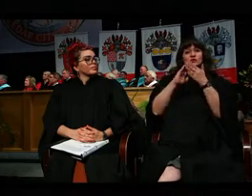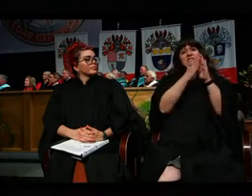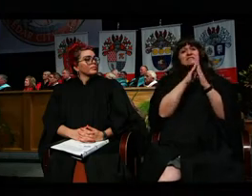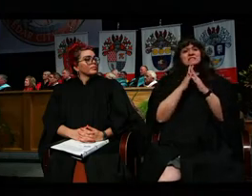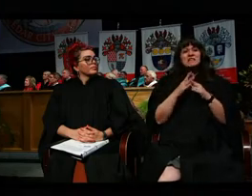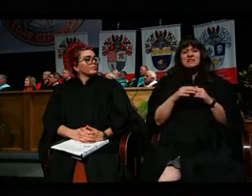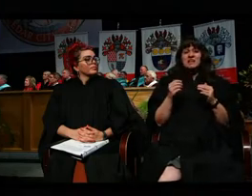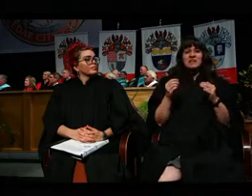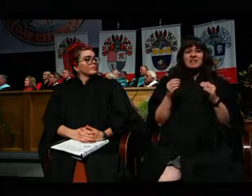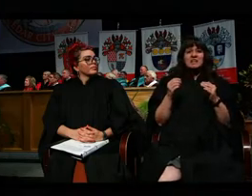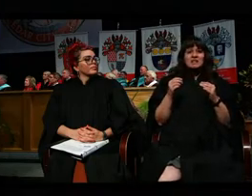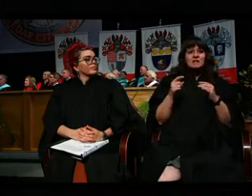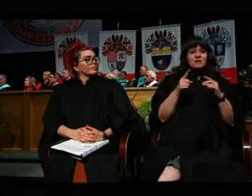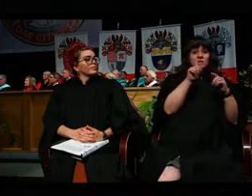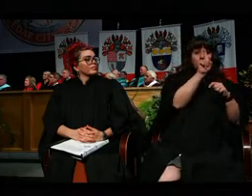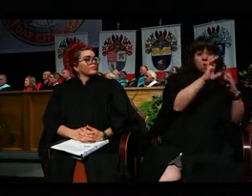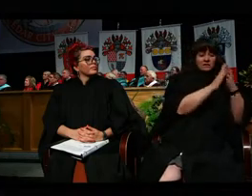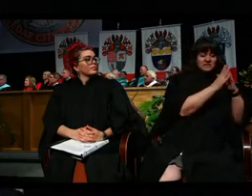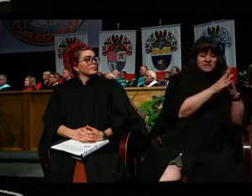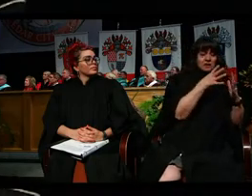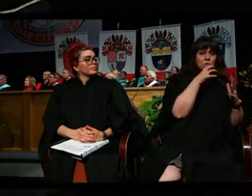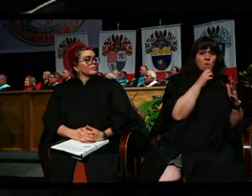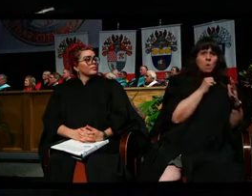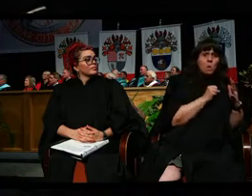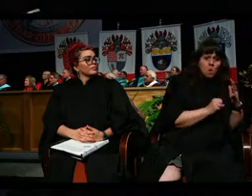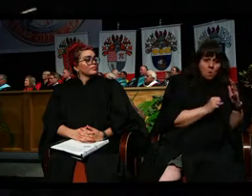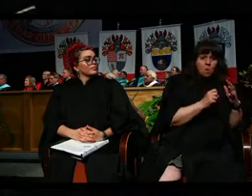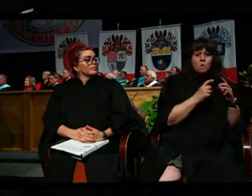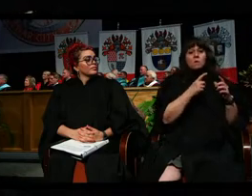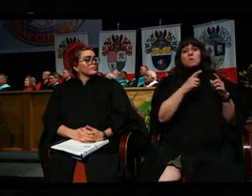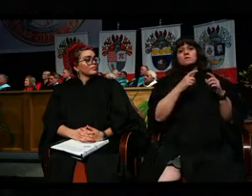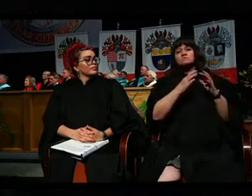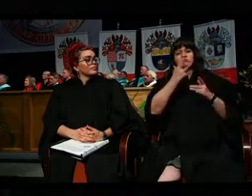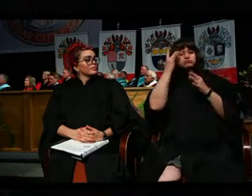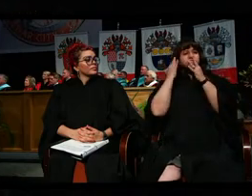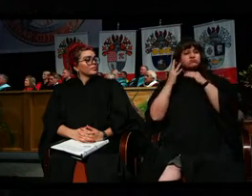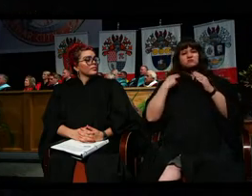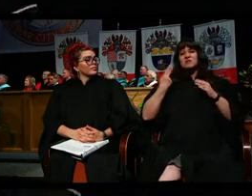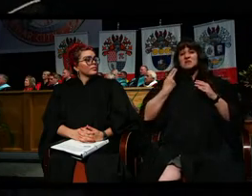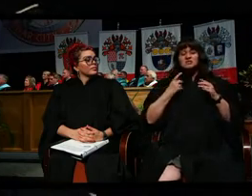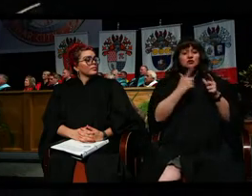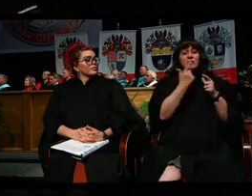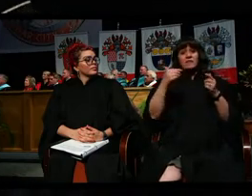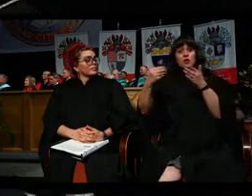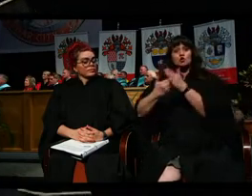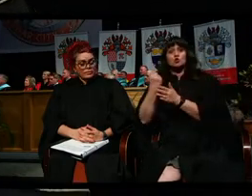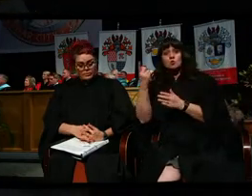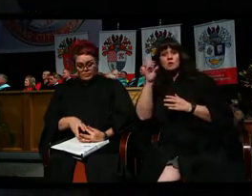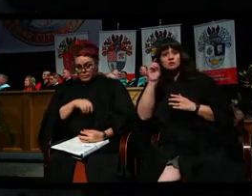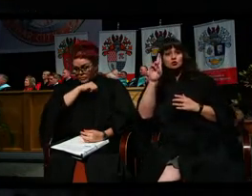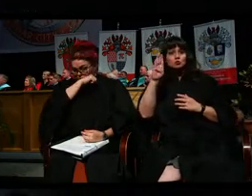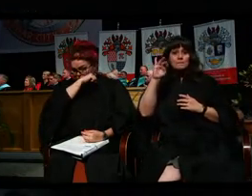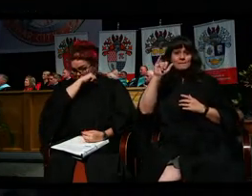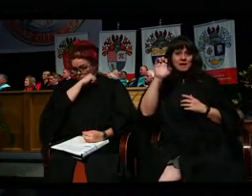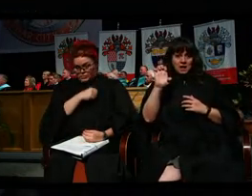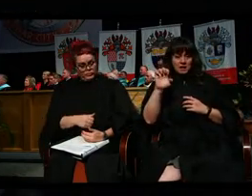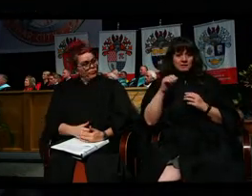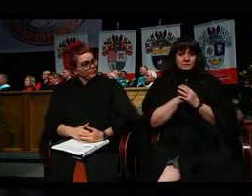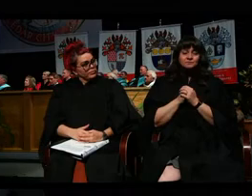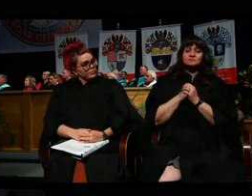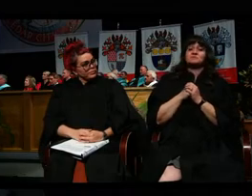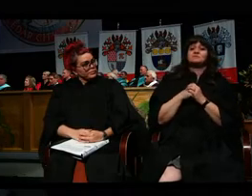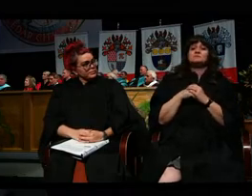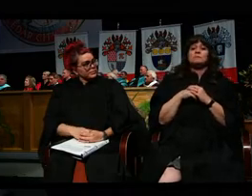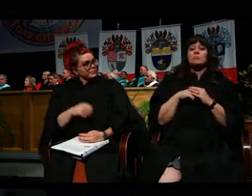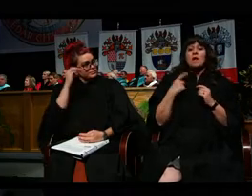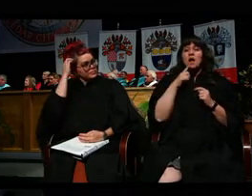it comes from the future. And I was talking there with some leadership in the United Arab Emirates. I